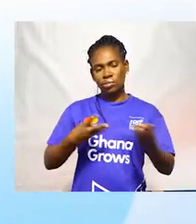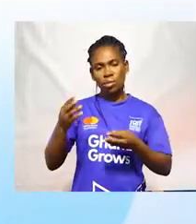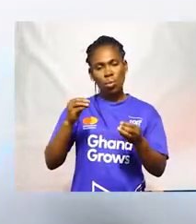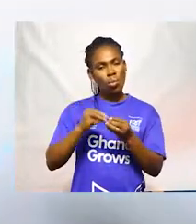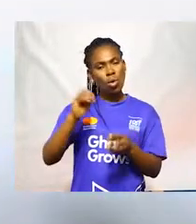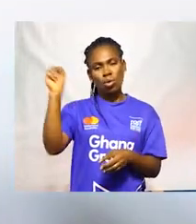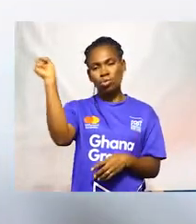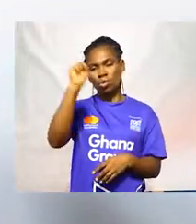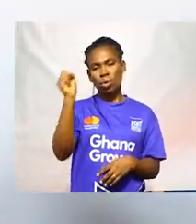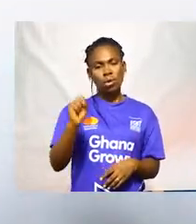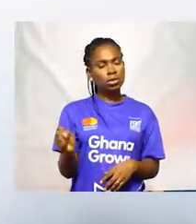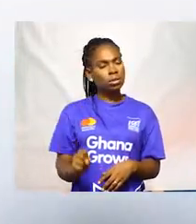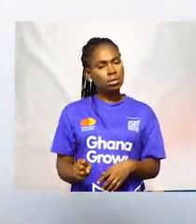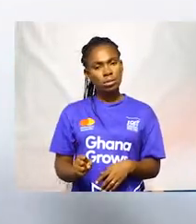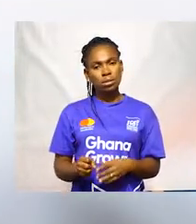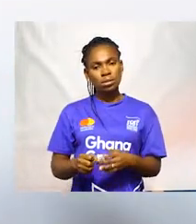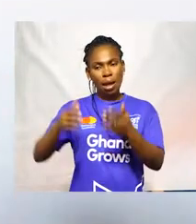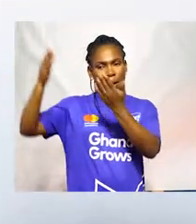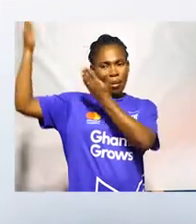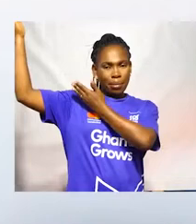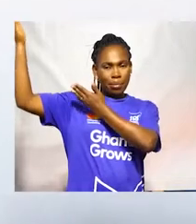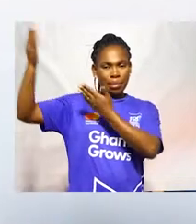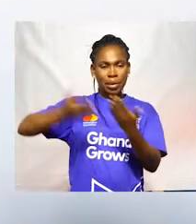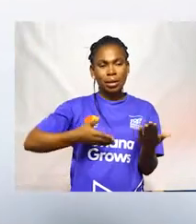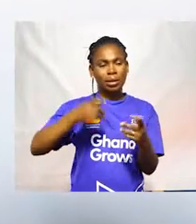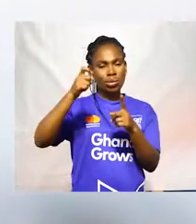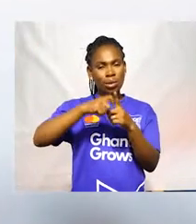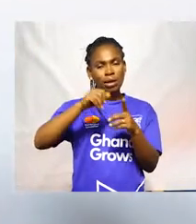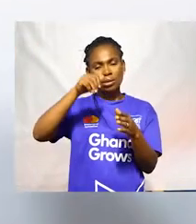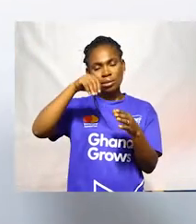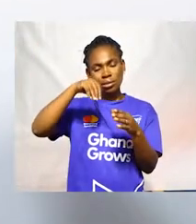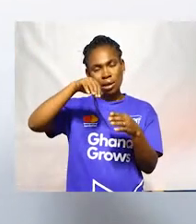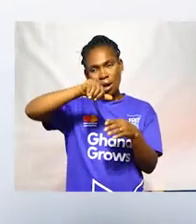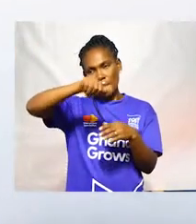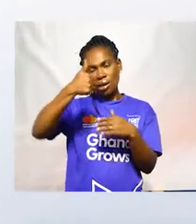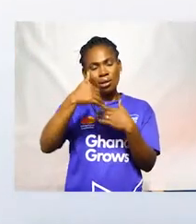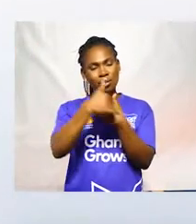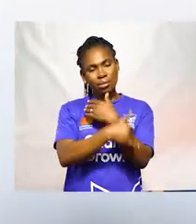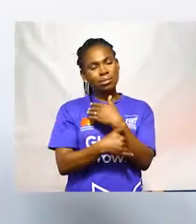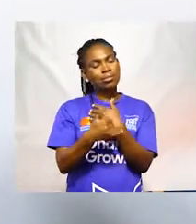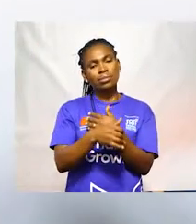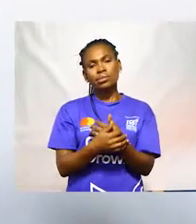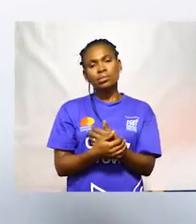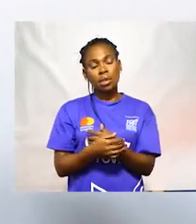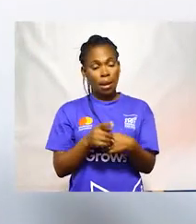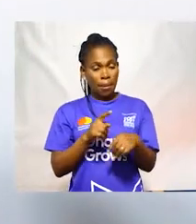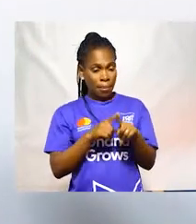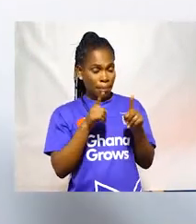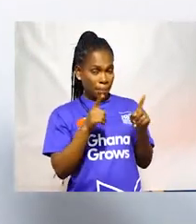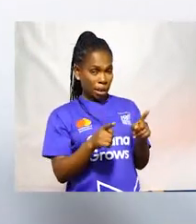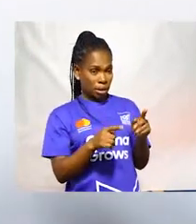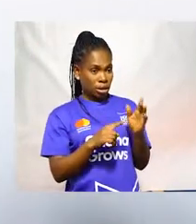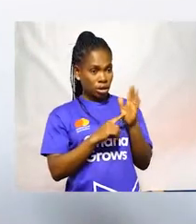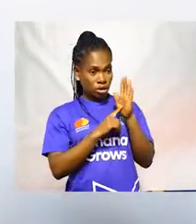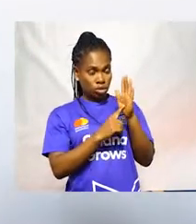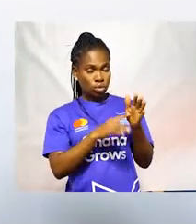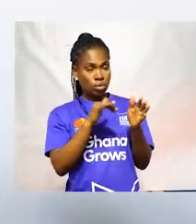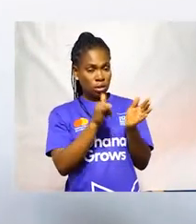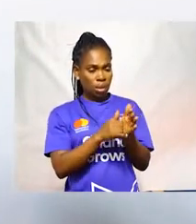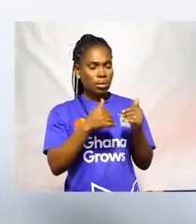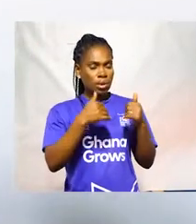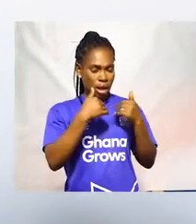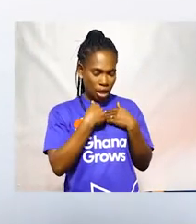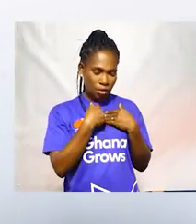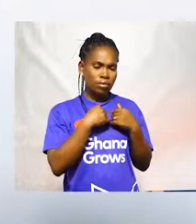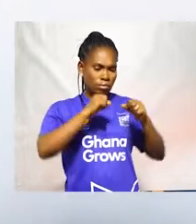dollars in importing rice into the country. But the data also shows that we have the potential